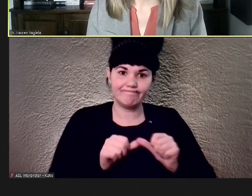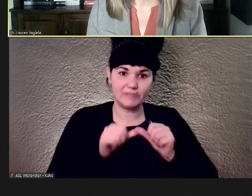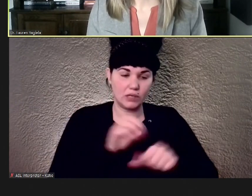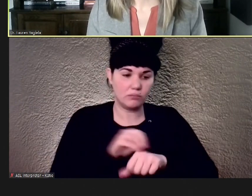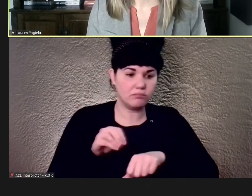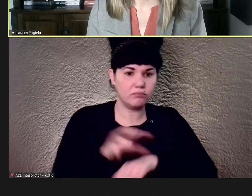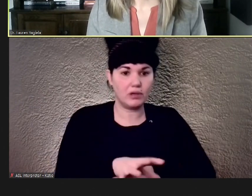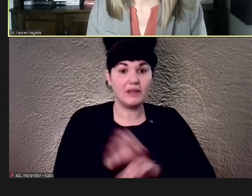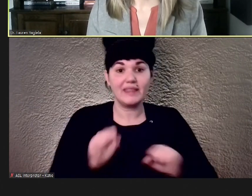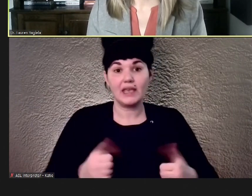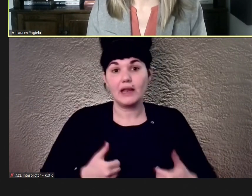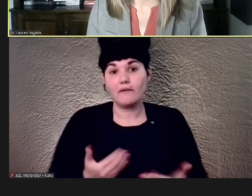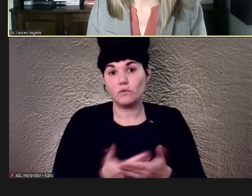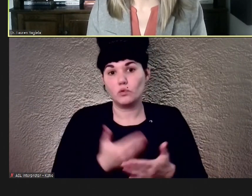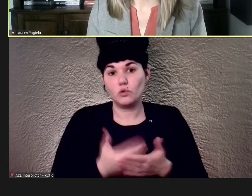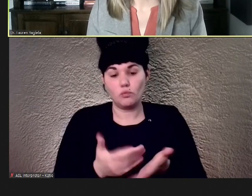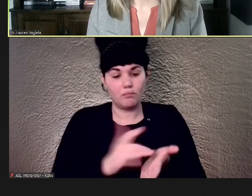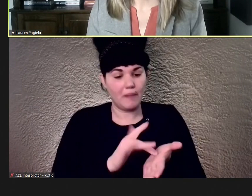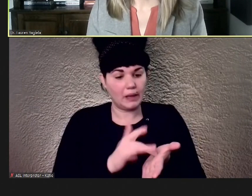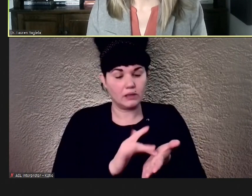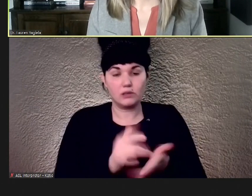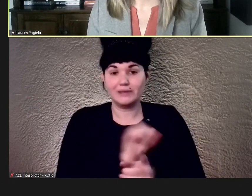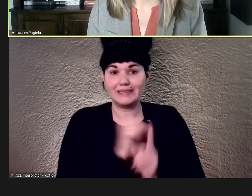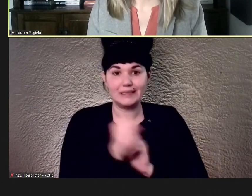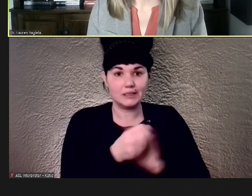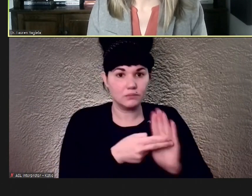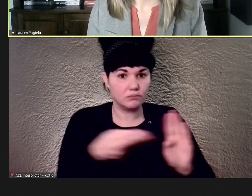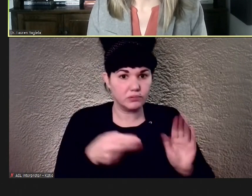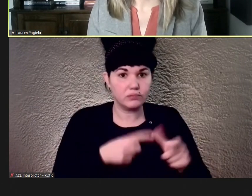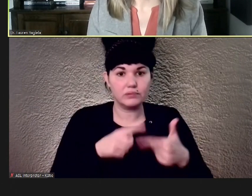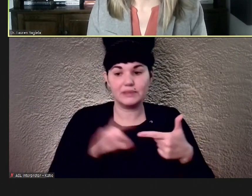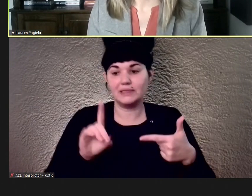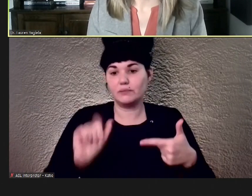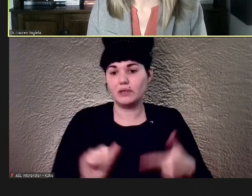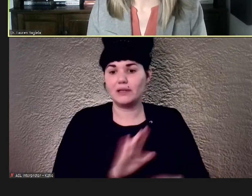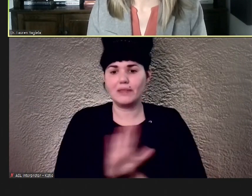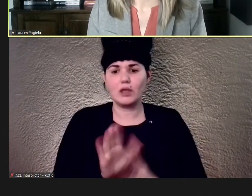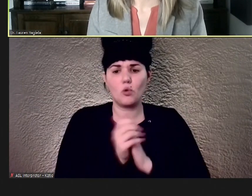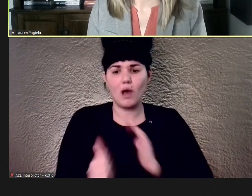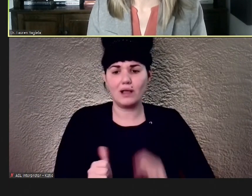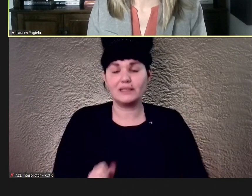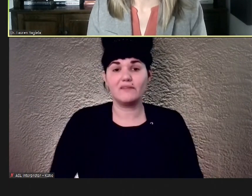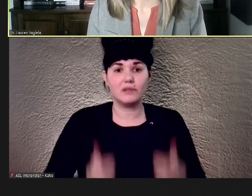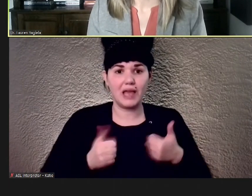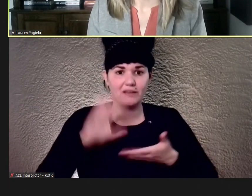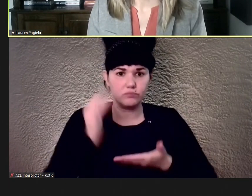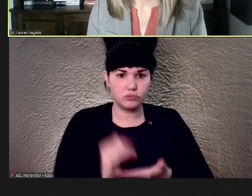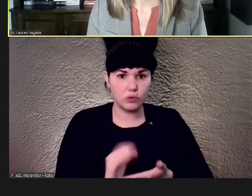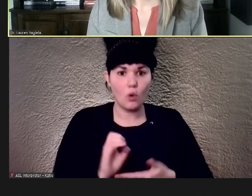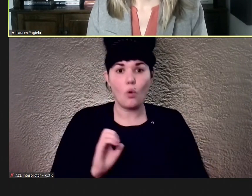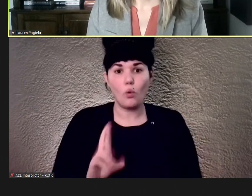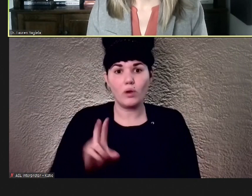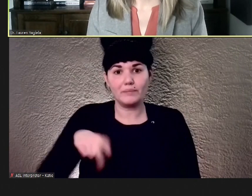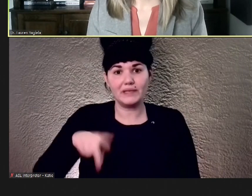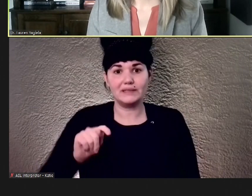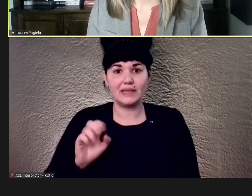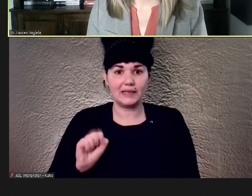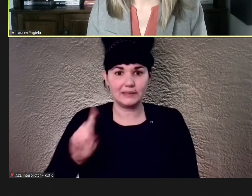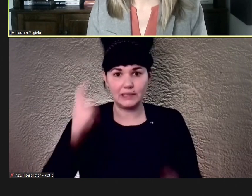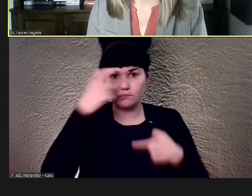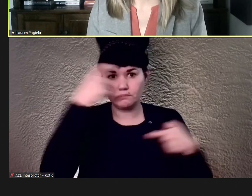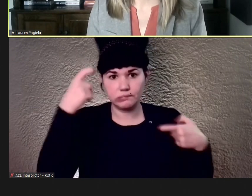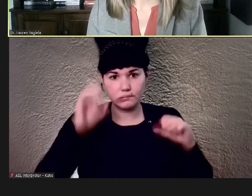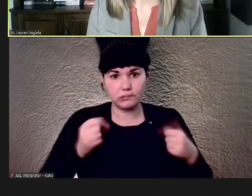medical conditions, new disabilities, reduced quality of life, and post-traumatic stress symptoms. We also know